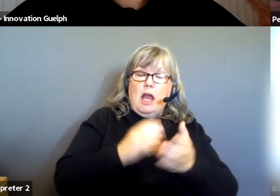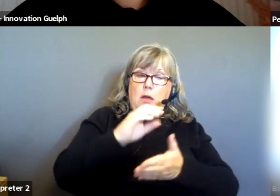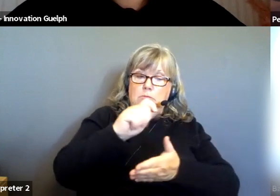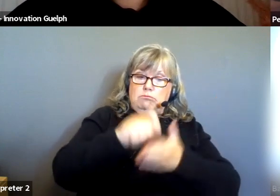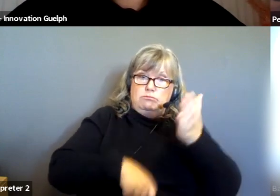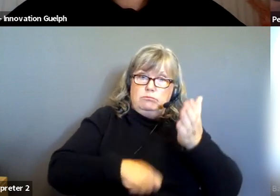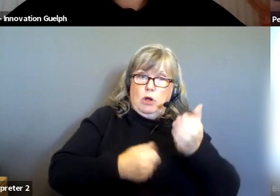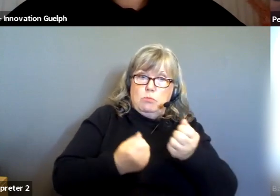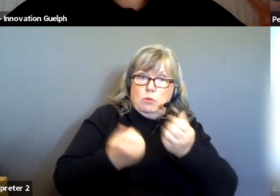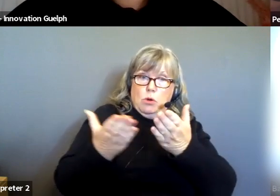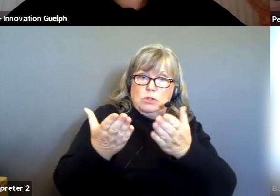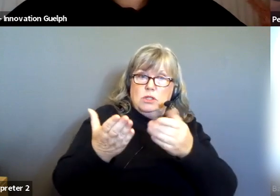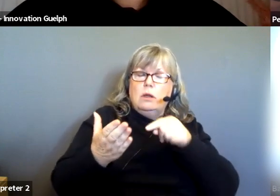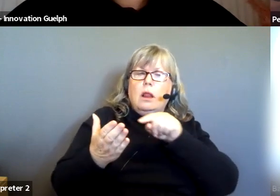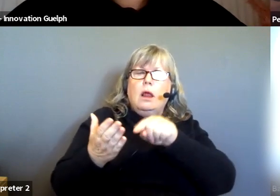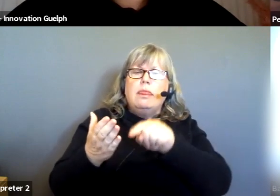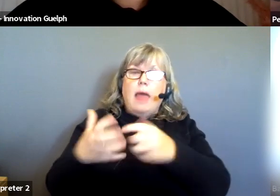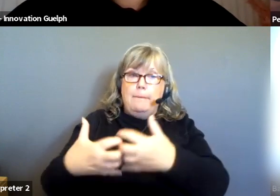into electric,